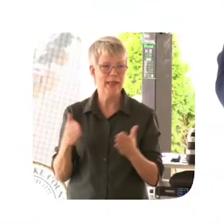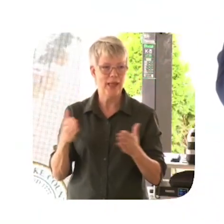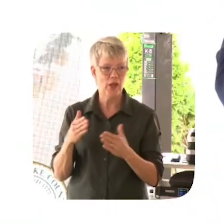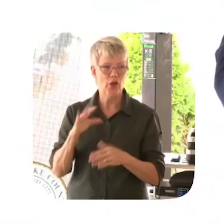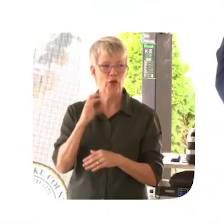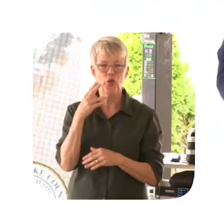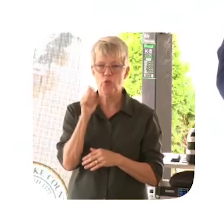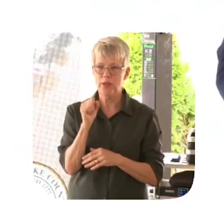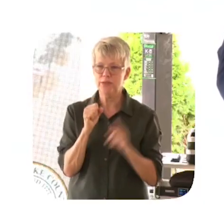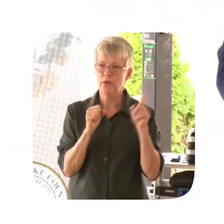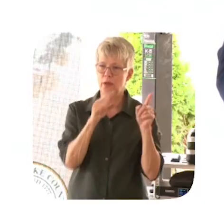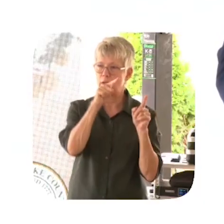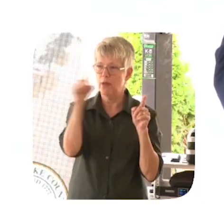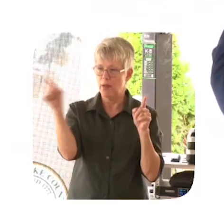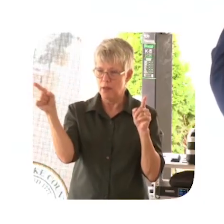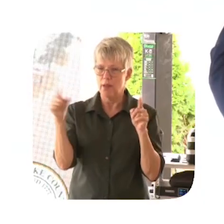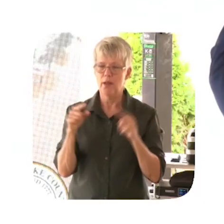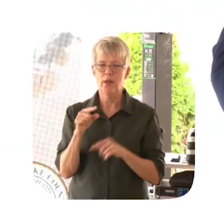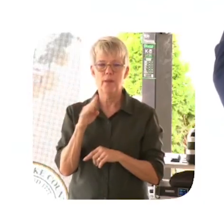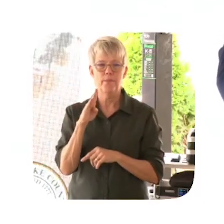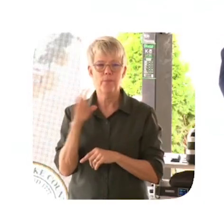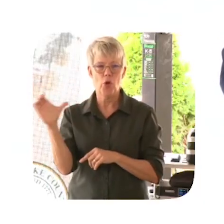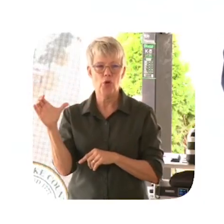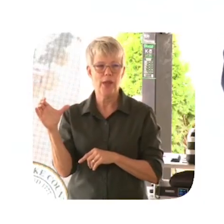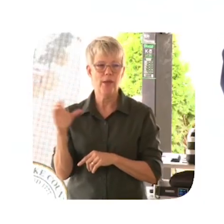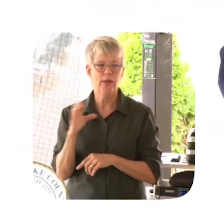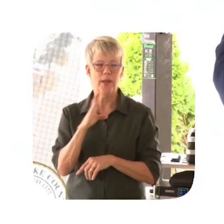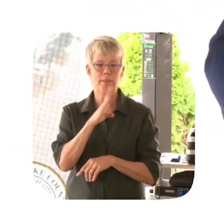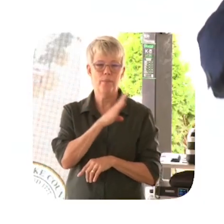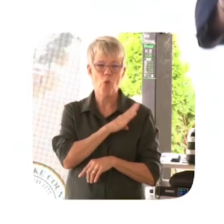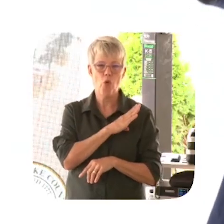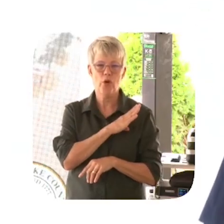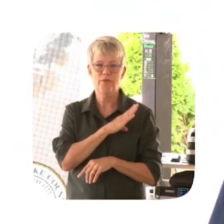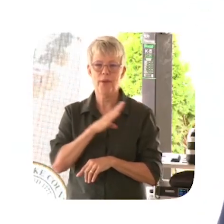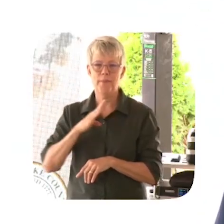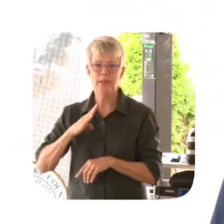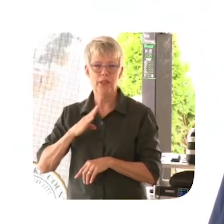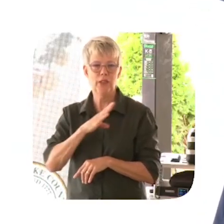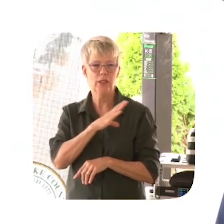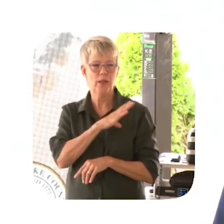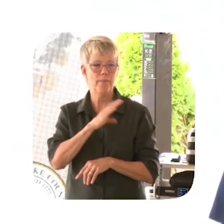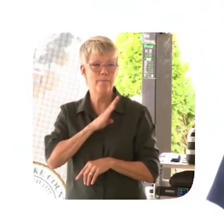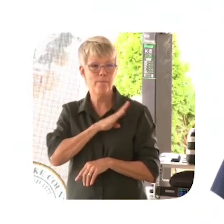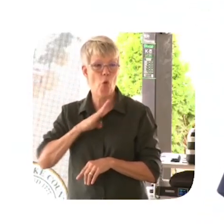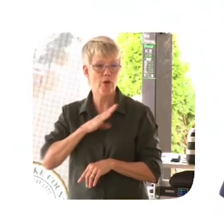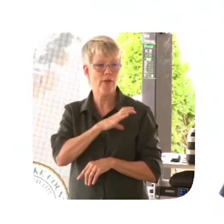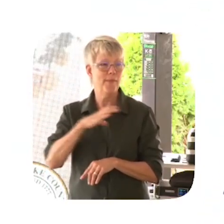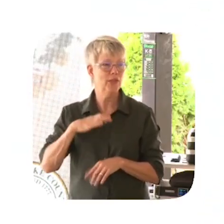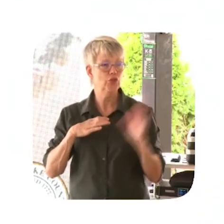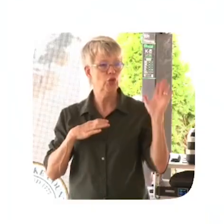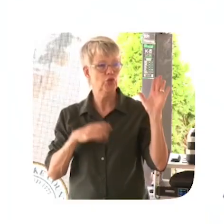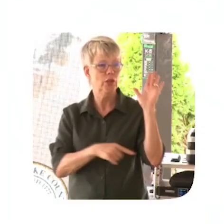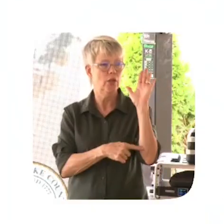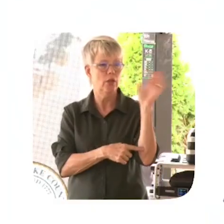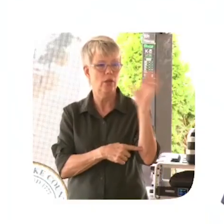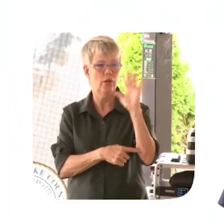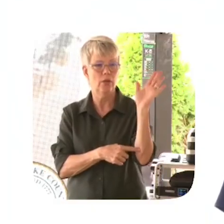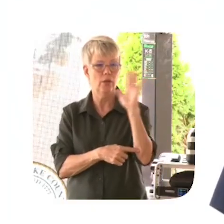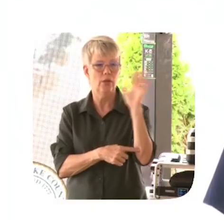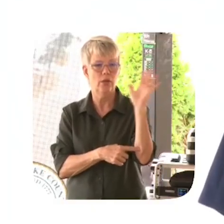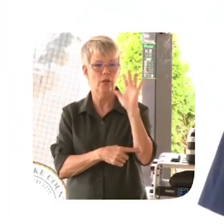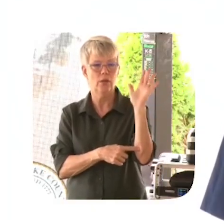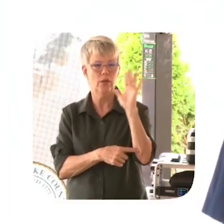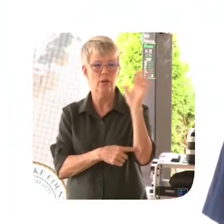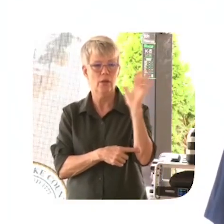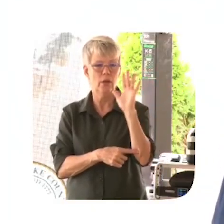here. Our Burke County Board of Commissioners, all of our commissioners are here this morning. Where are you guys? I can't see. Hold your hand up. Phil over here,